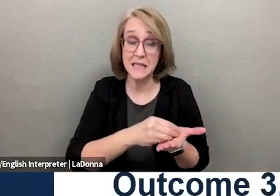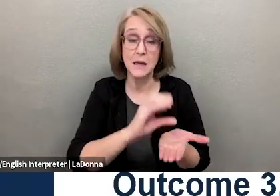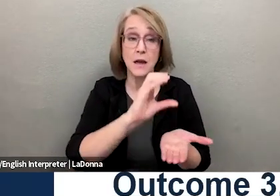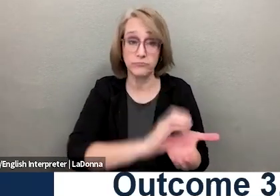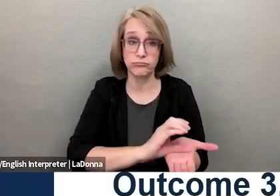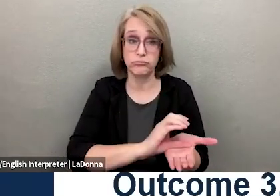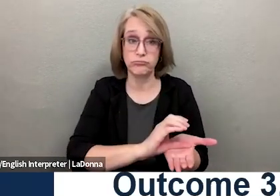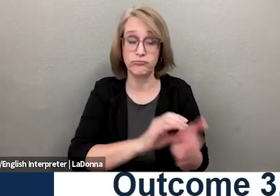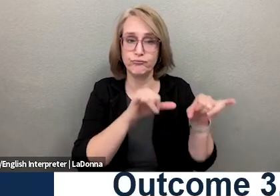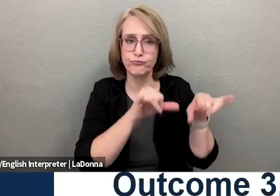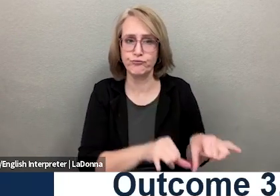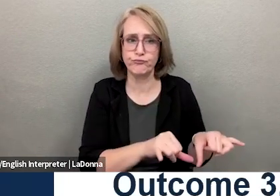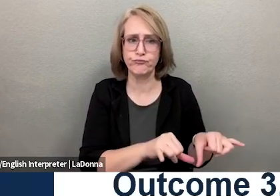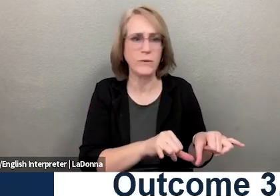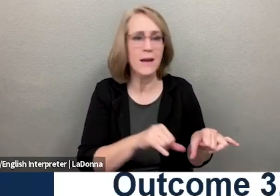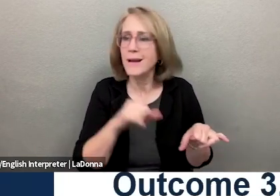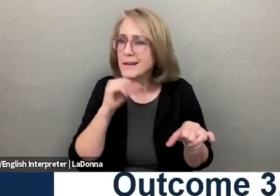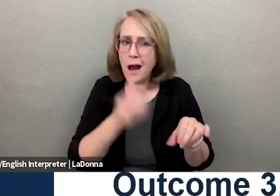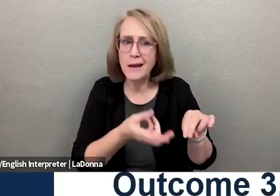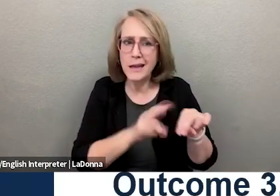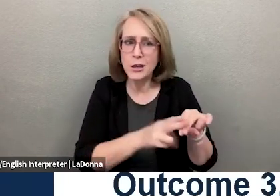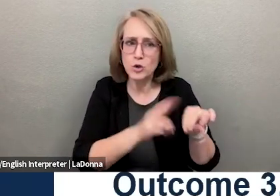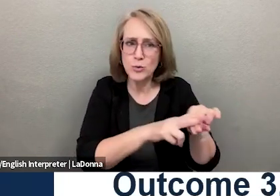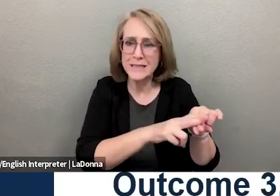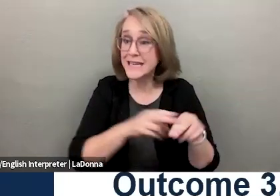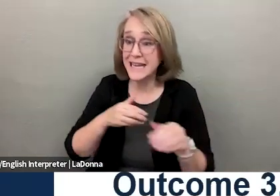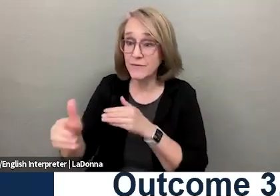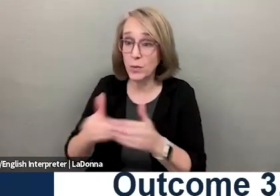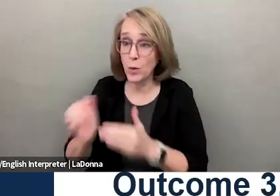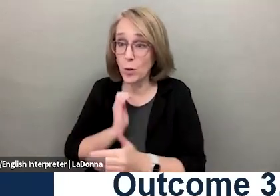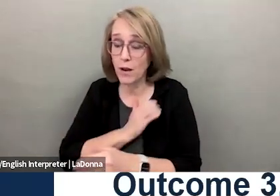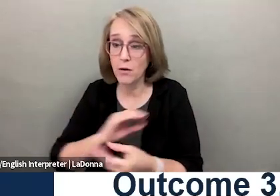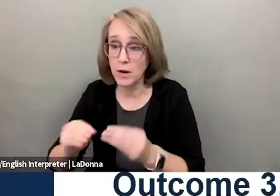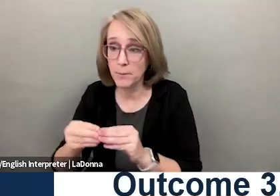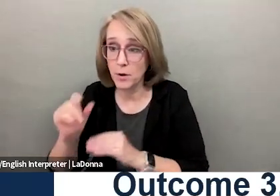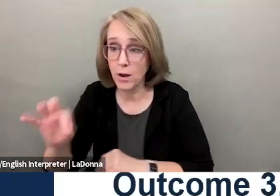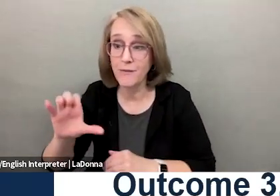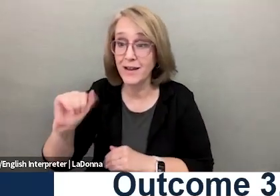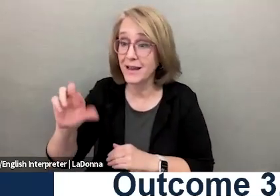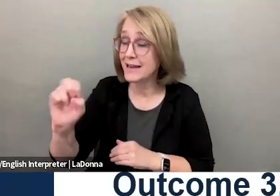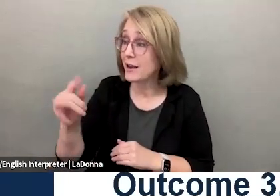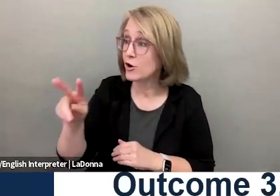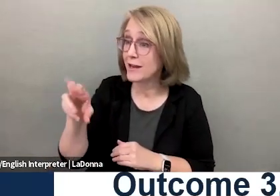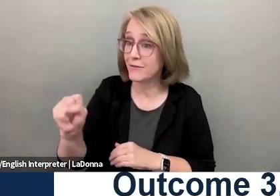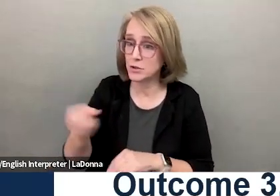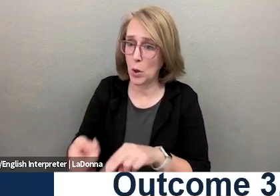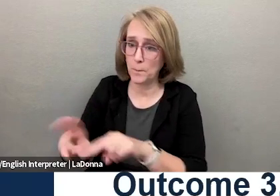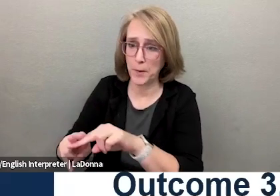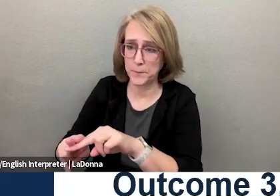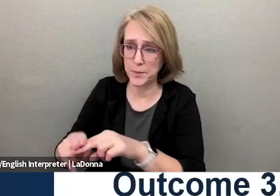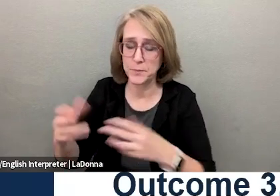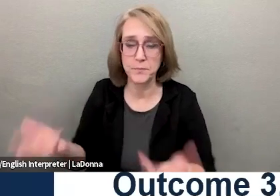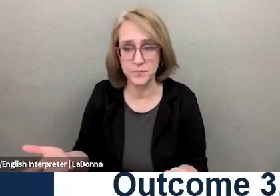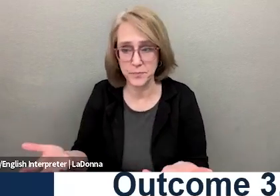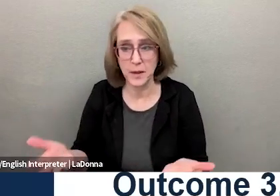kept pace with the number of family caregivers who are providing this essential supports. In saying that, what